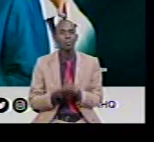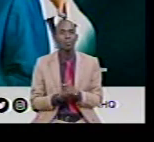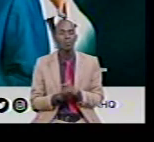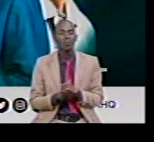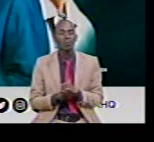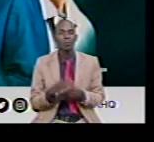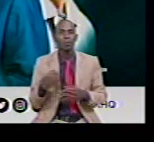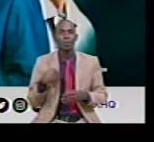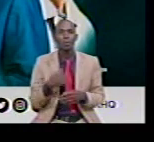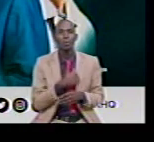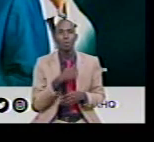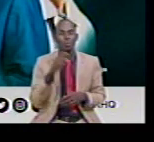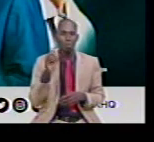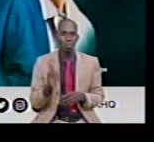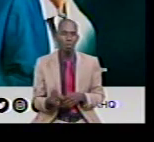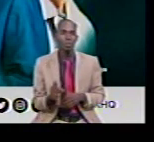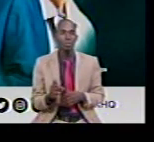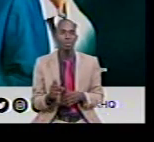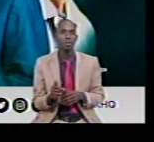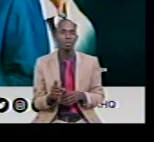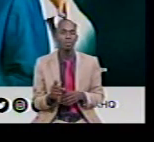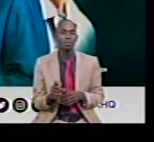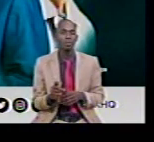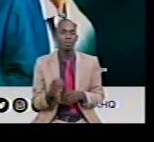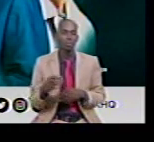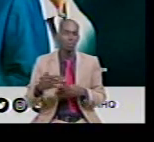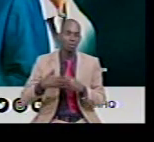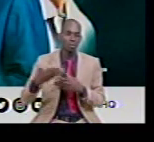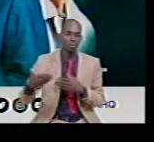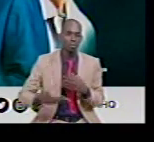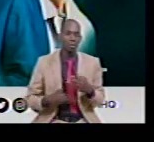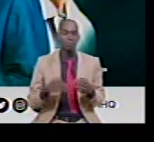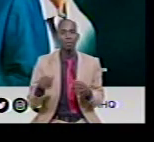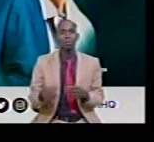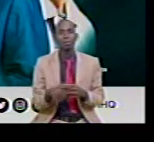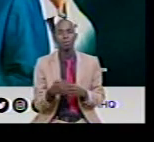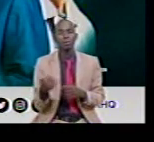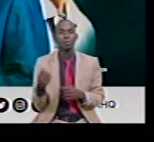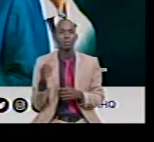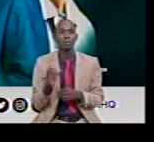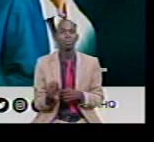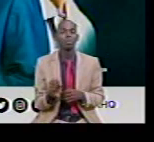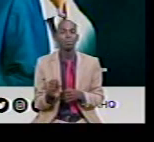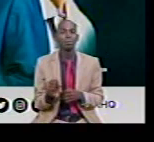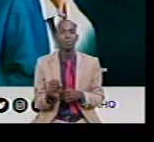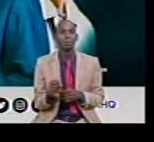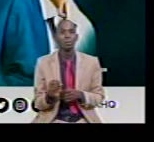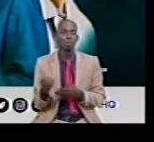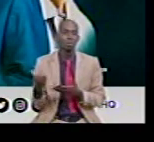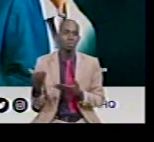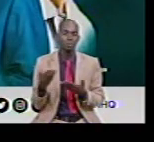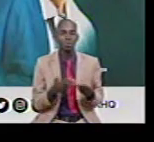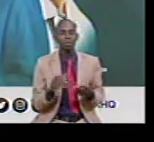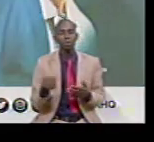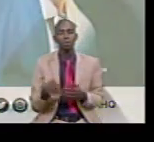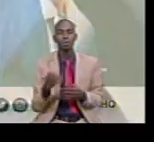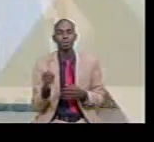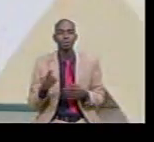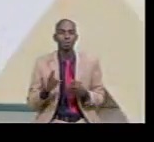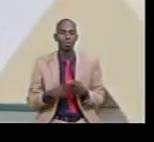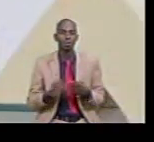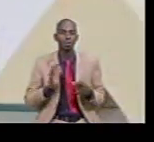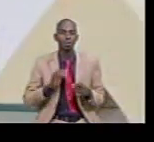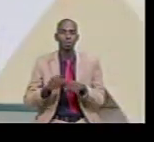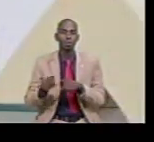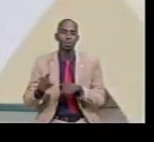reach out, invite others, bring others to our various locations, and make sure